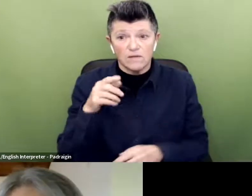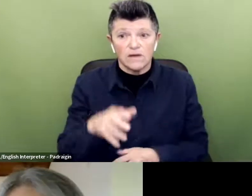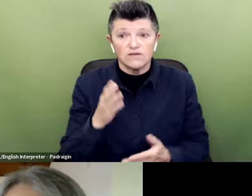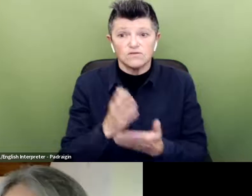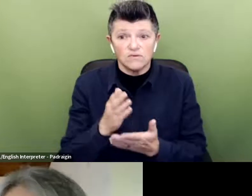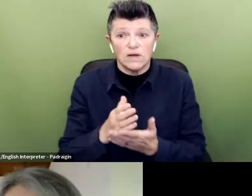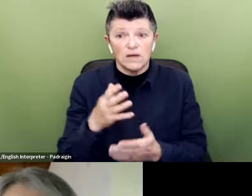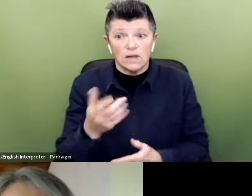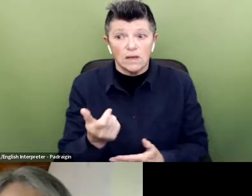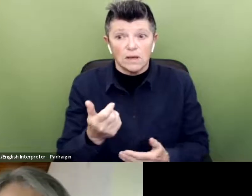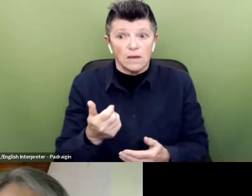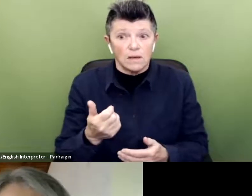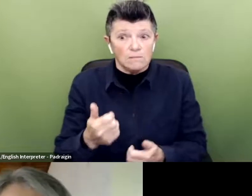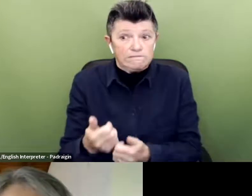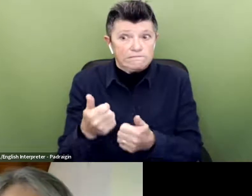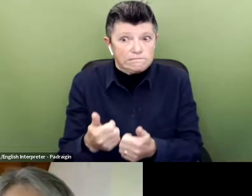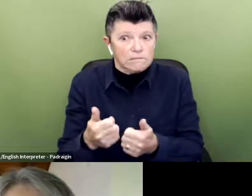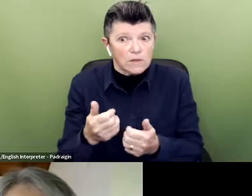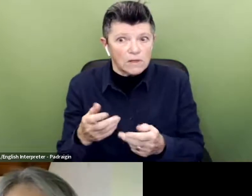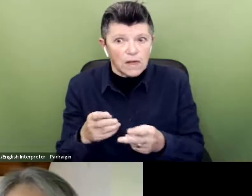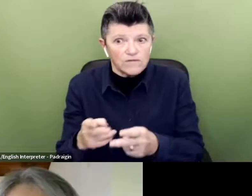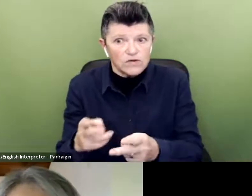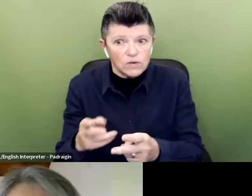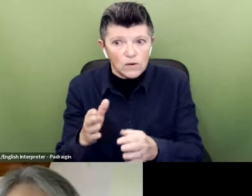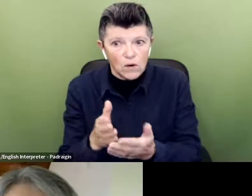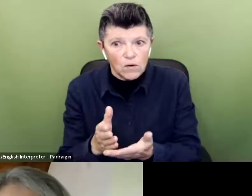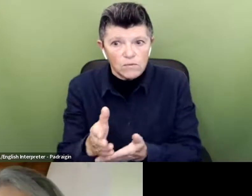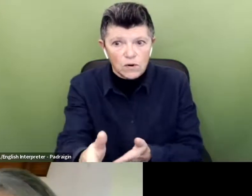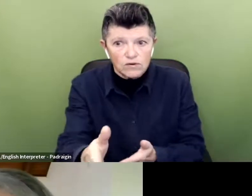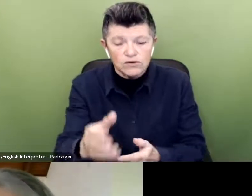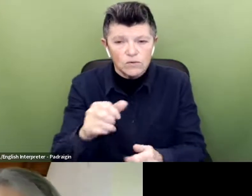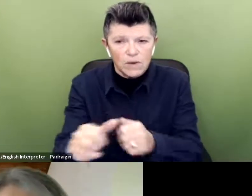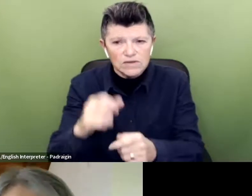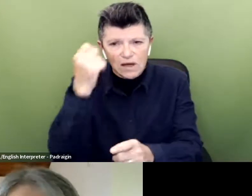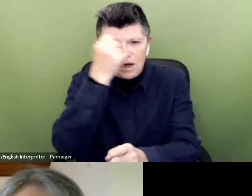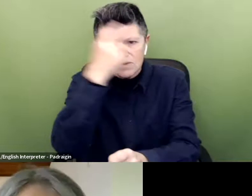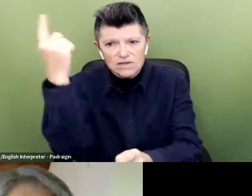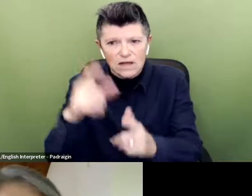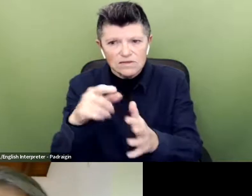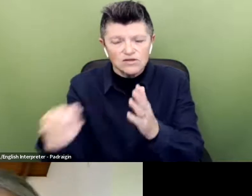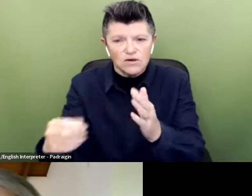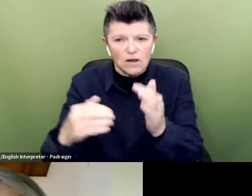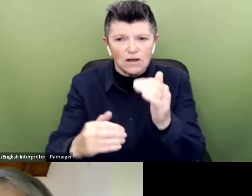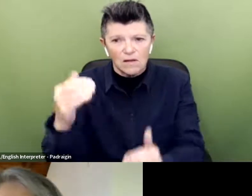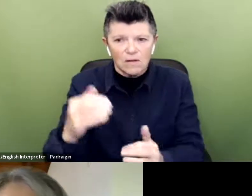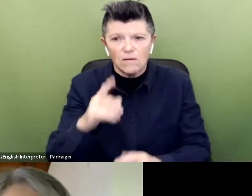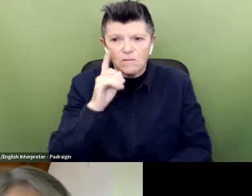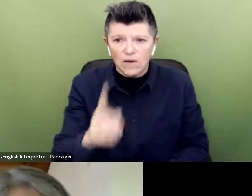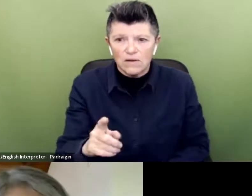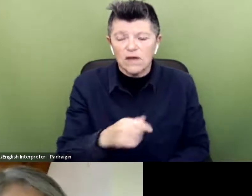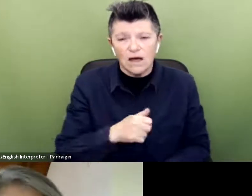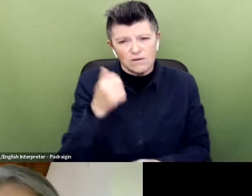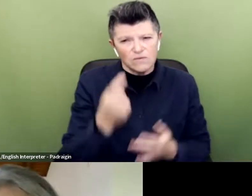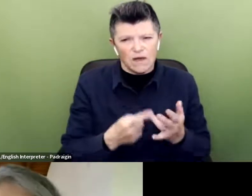a superior approach to better understand digital inequalities. But I also know by other areas,